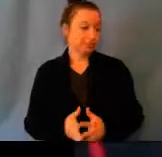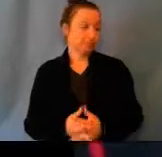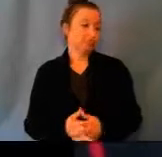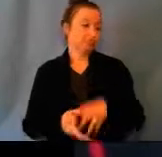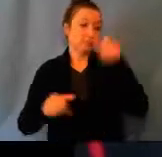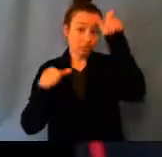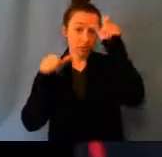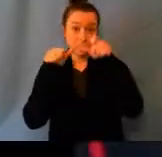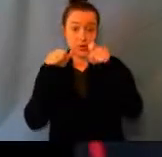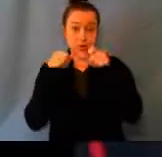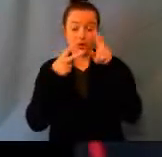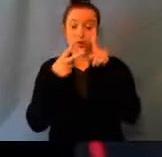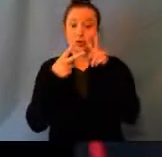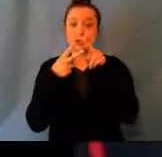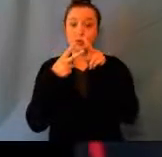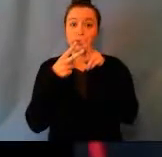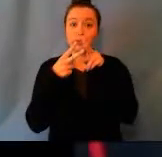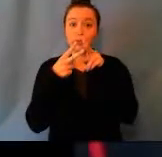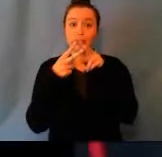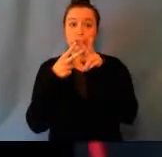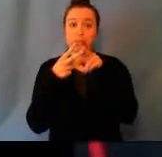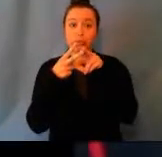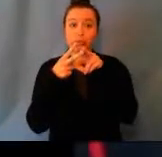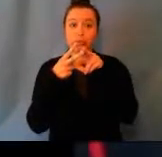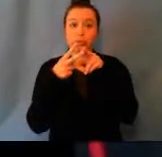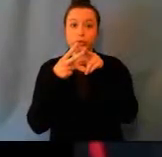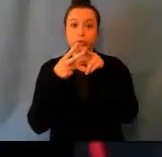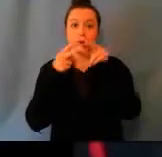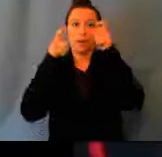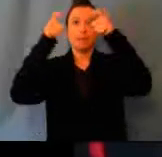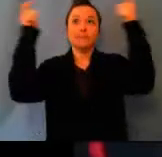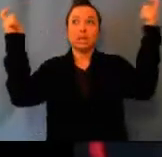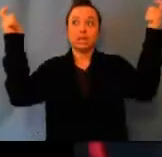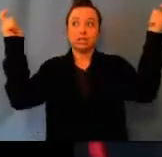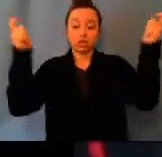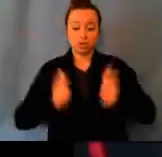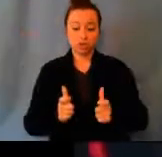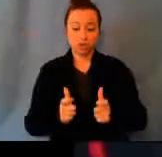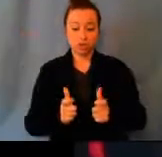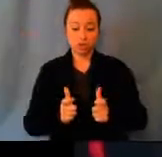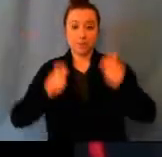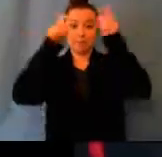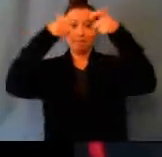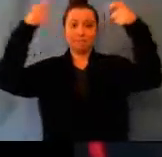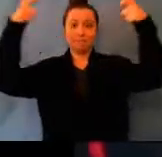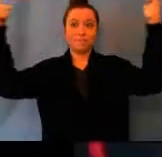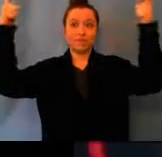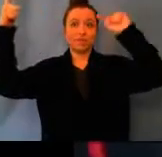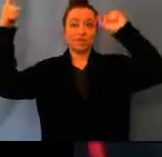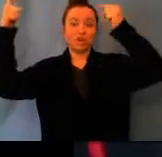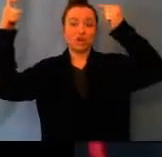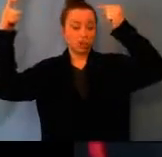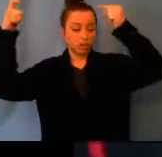So remember, there are two ways that we can order them. Longest to shortest, where the longest one is